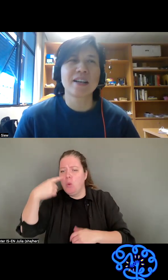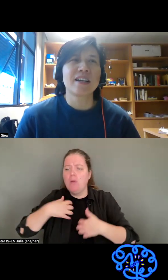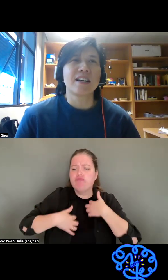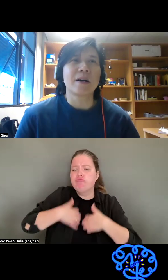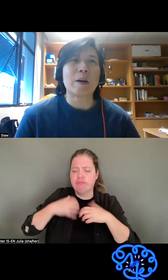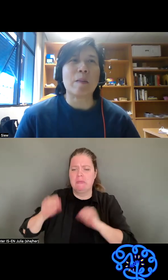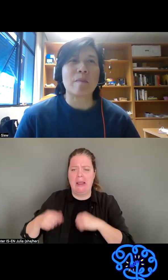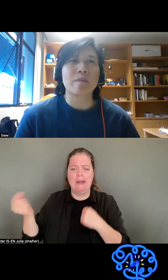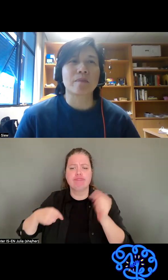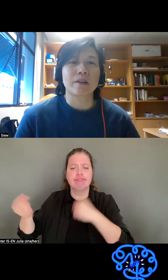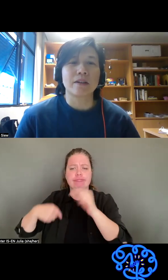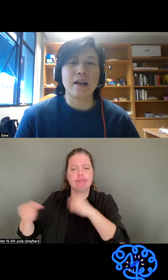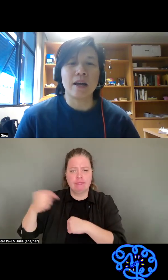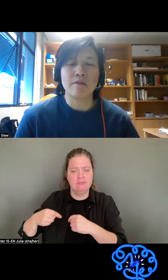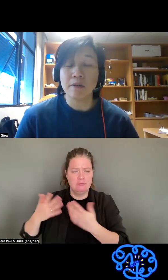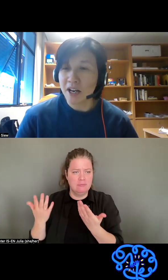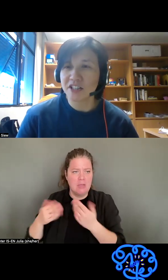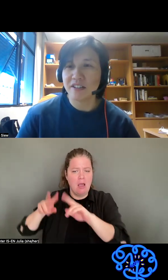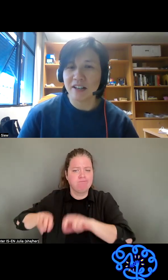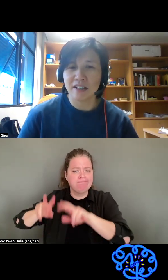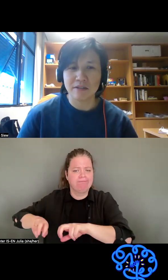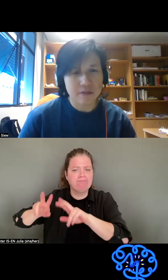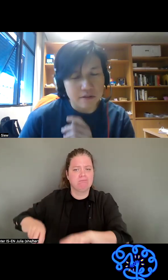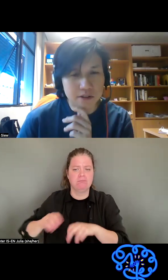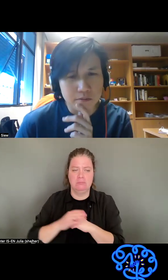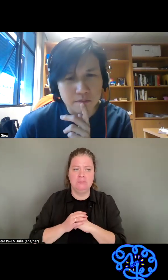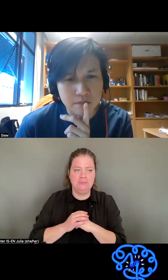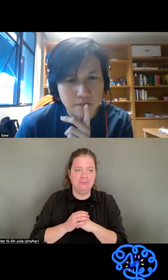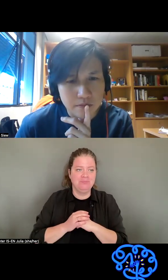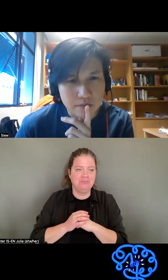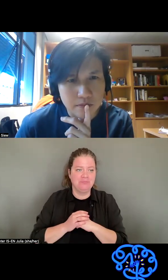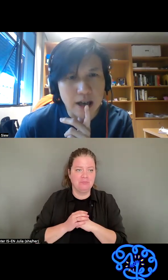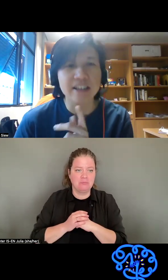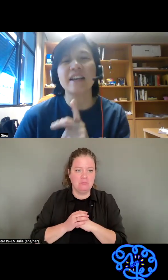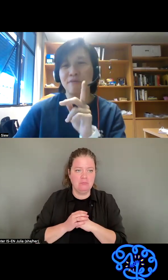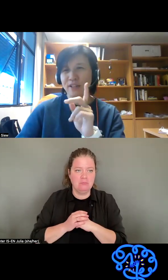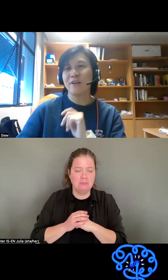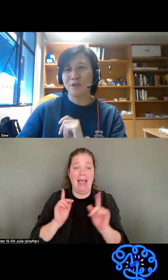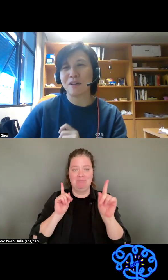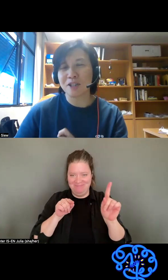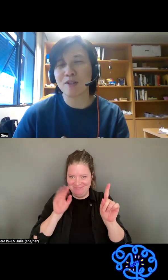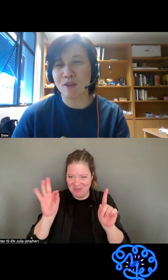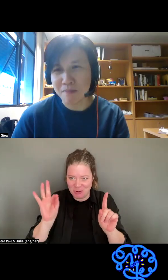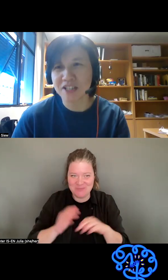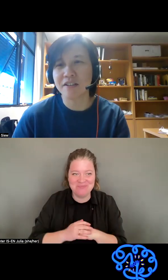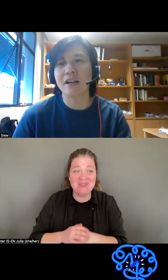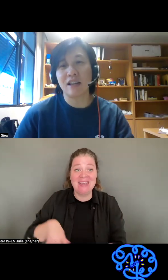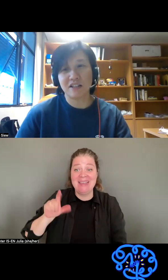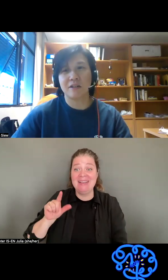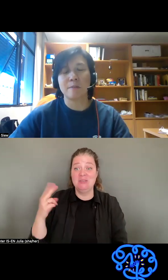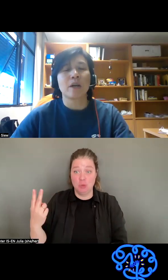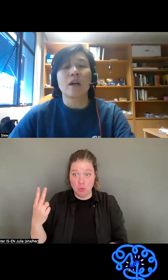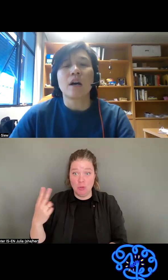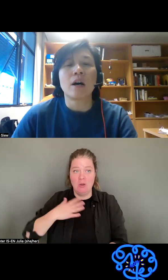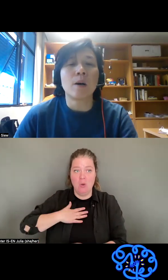diverse. Um, and we measured their, hmm, yes, and for the L2 participants, we measured their